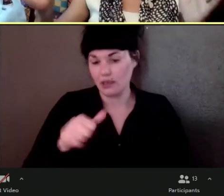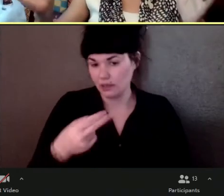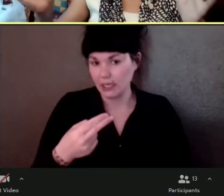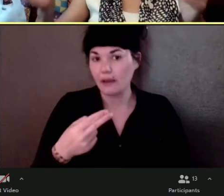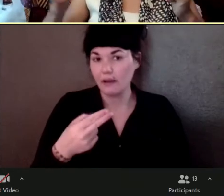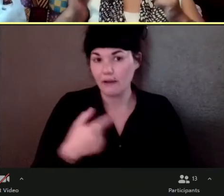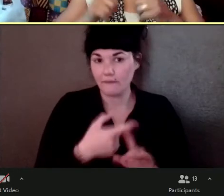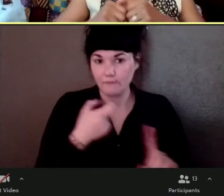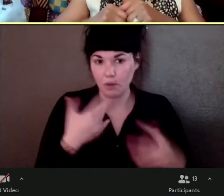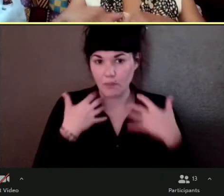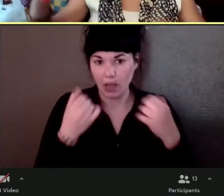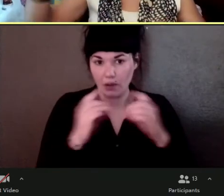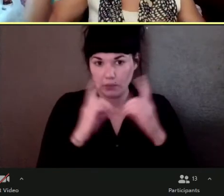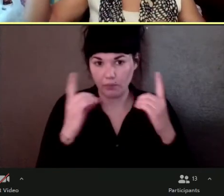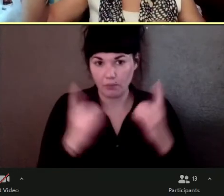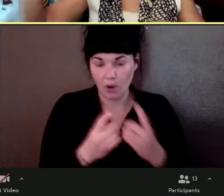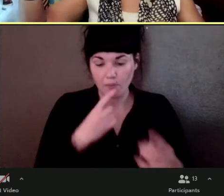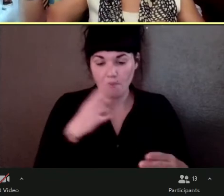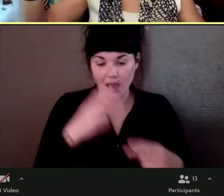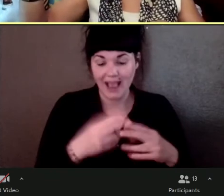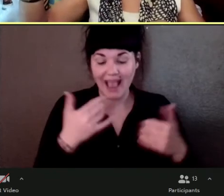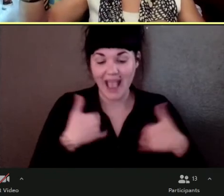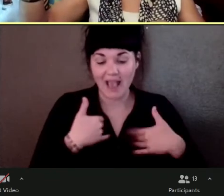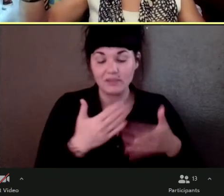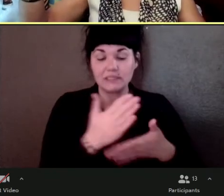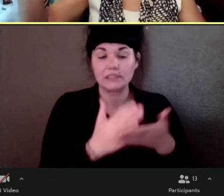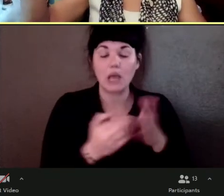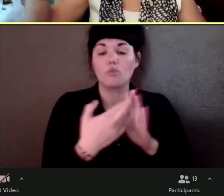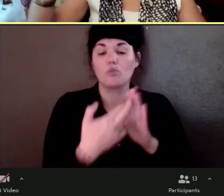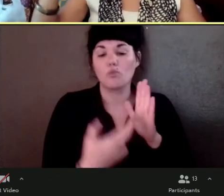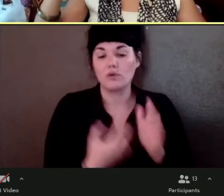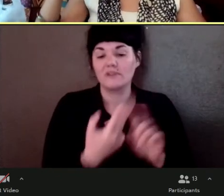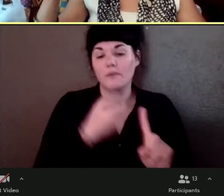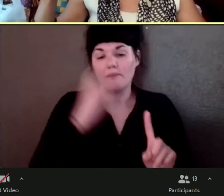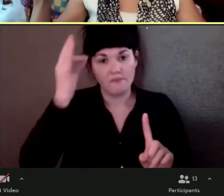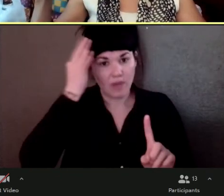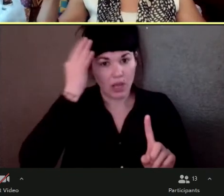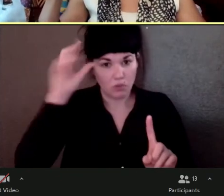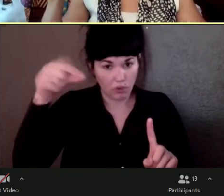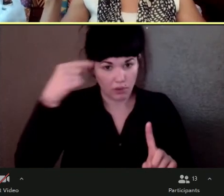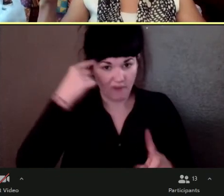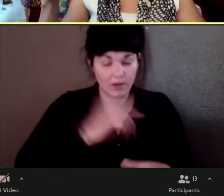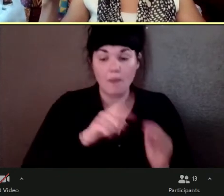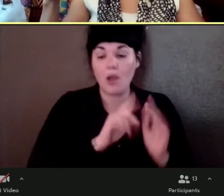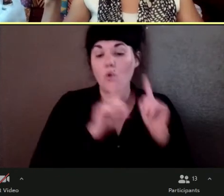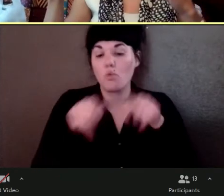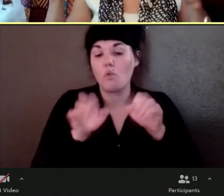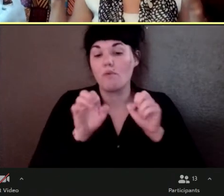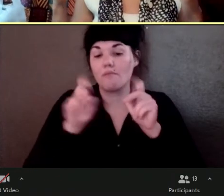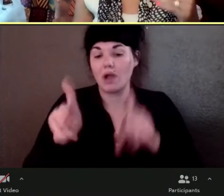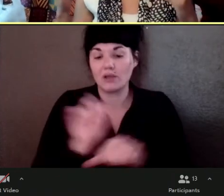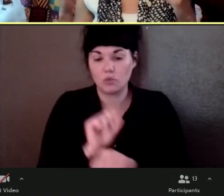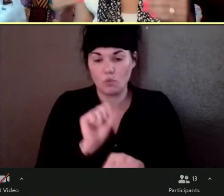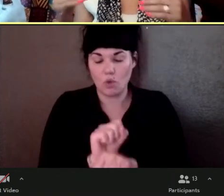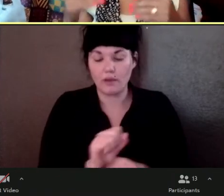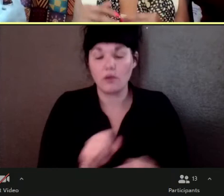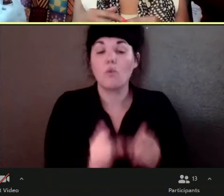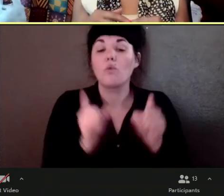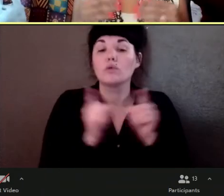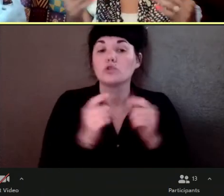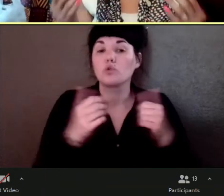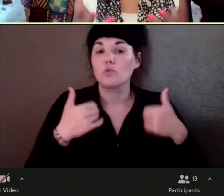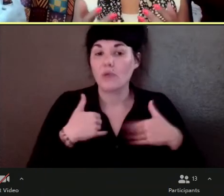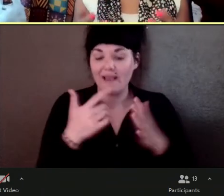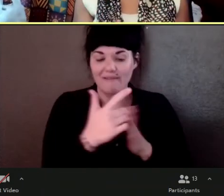and norms that are being stated at the federal level. Then there are those that are occurring at the state level. And then we have the reality